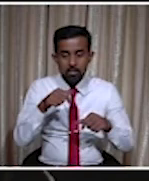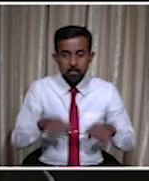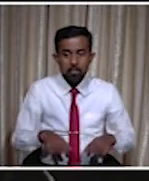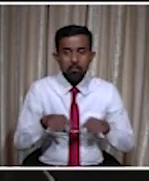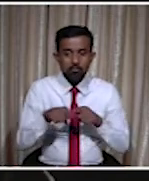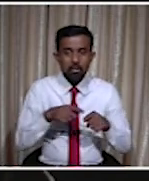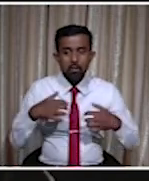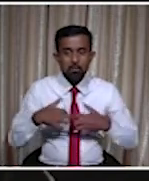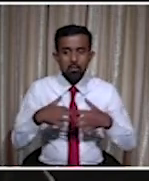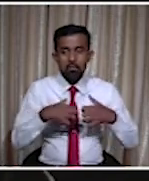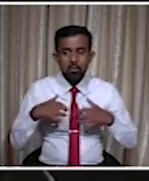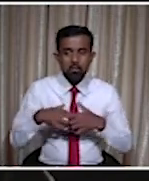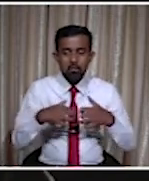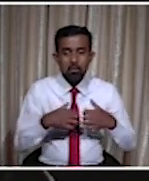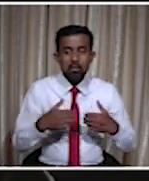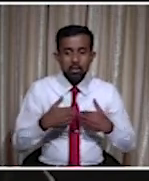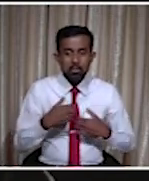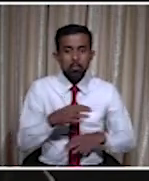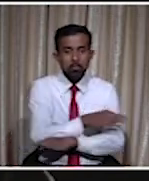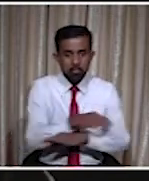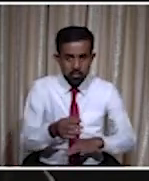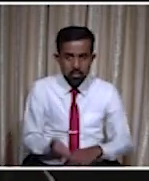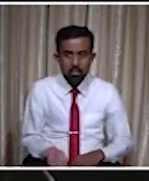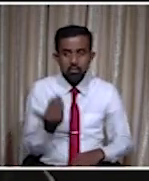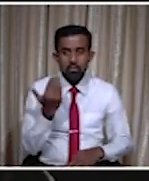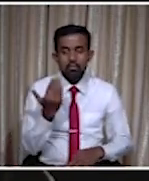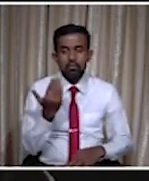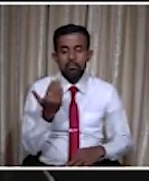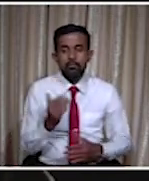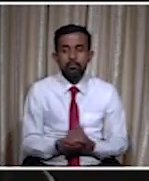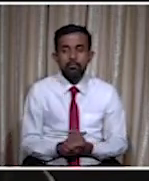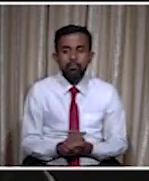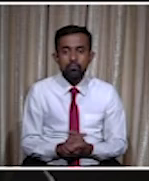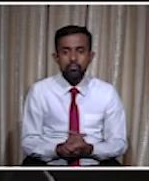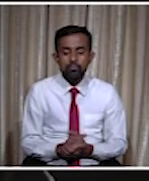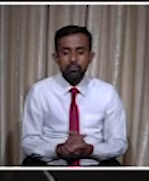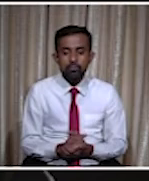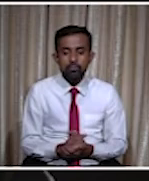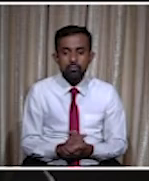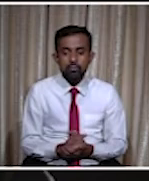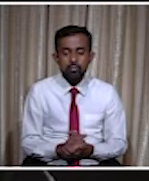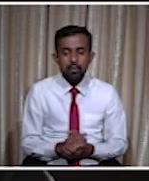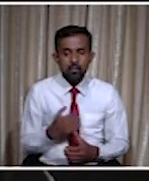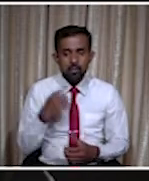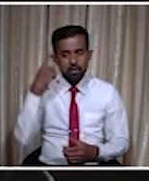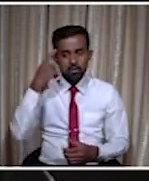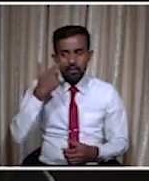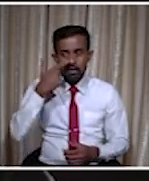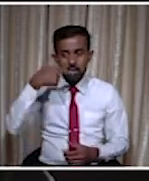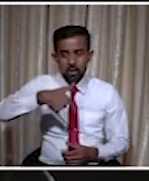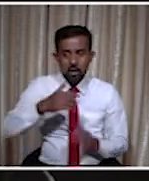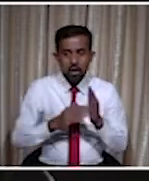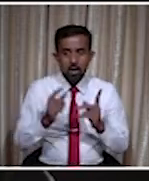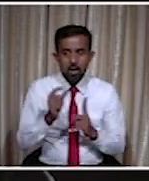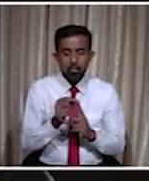urge the Honourable Minister in charge of Energy and Petroleum to kindly look